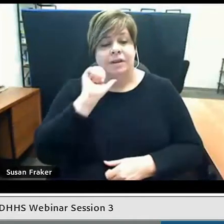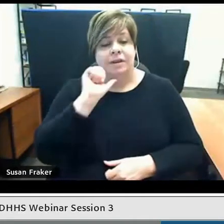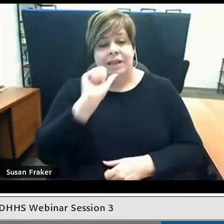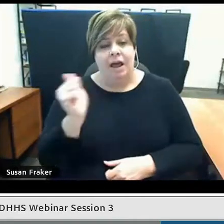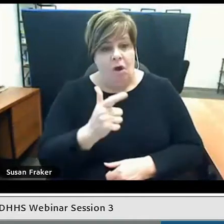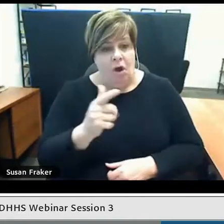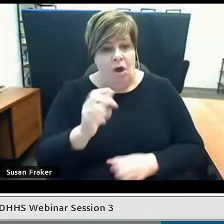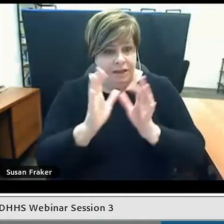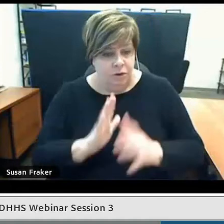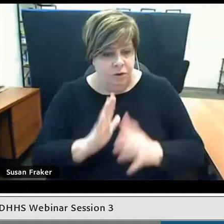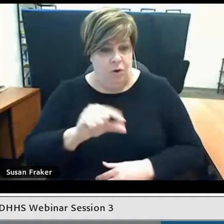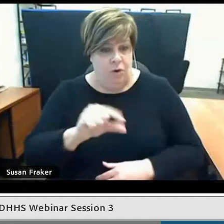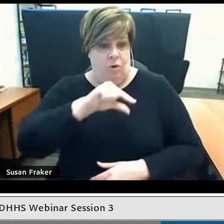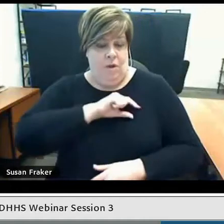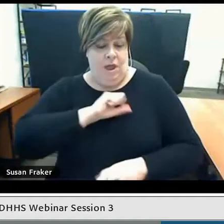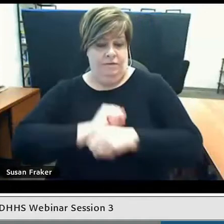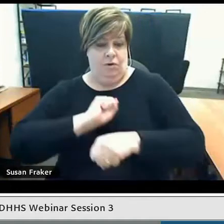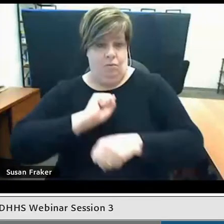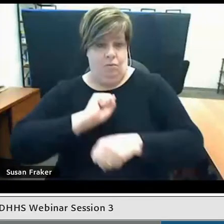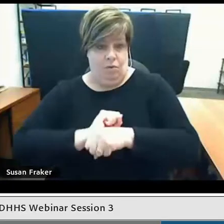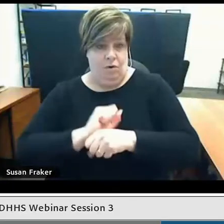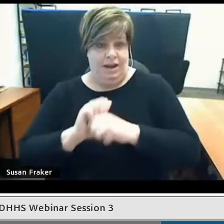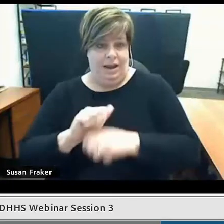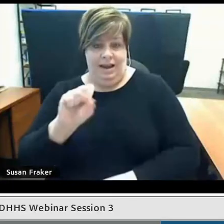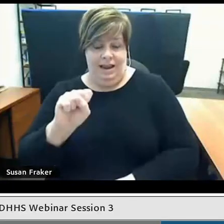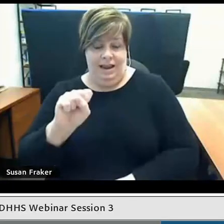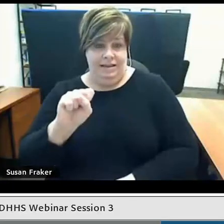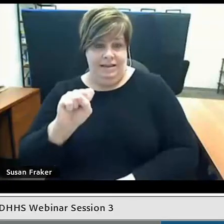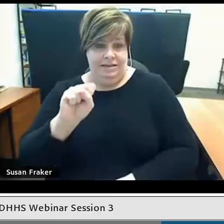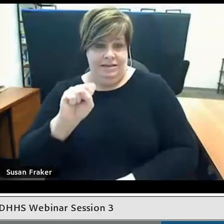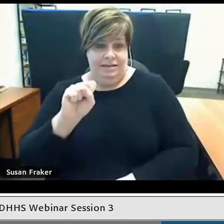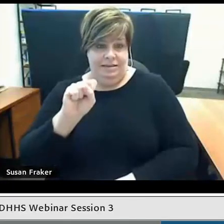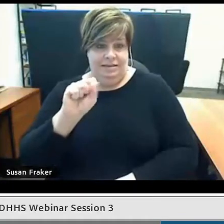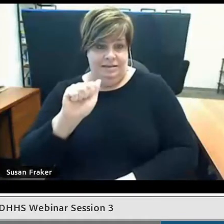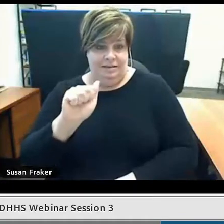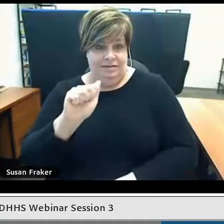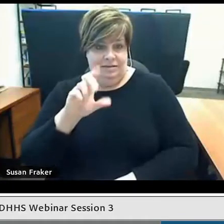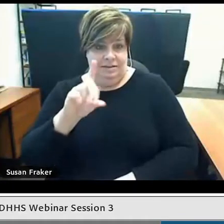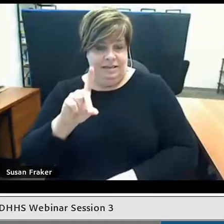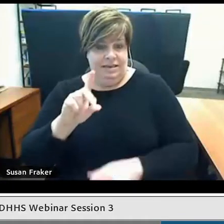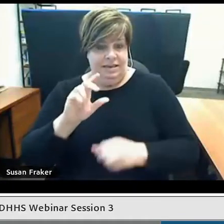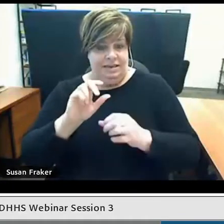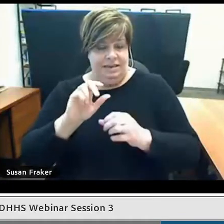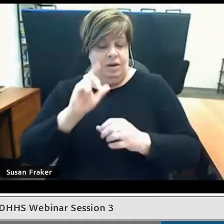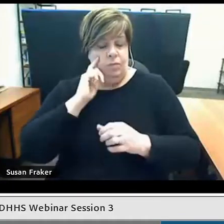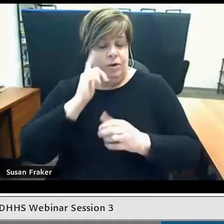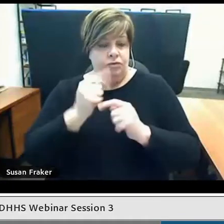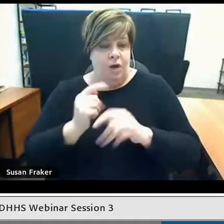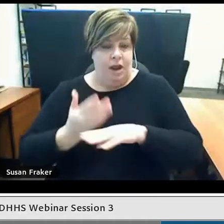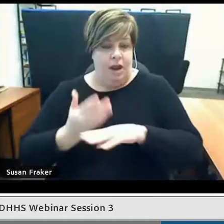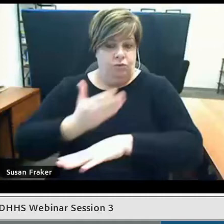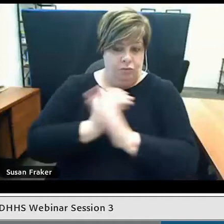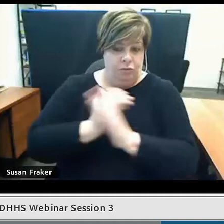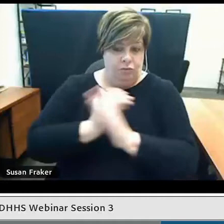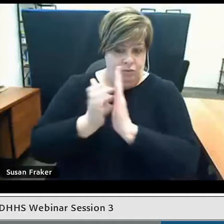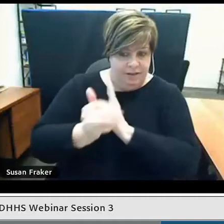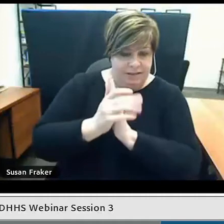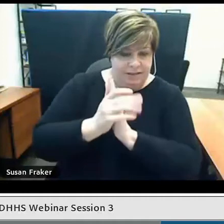interpreters are qualified to work in substance use settings. There are a few ways that we try to improve the skill level of the interpreters we work